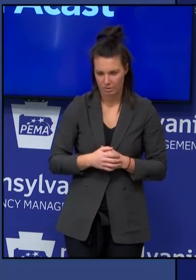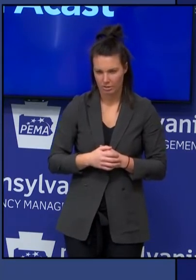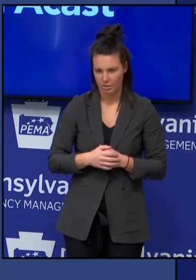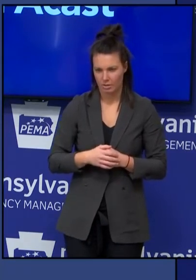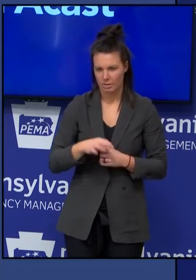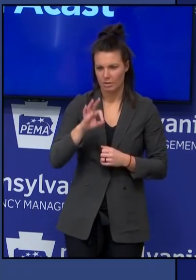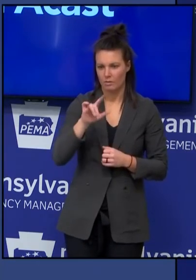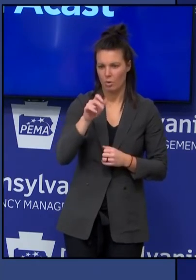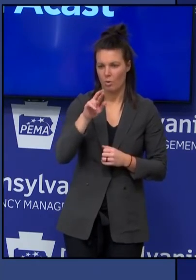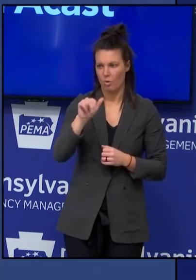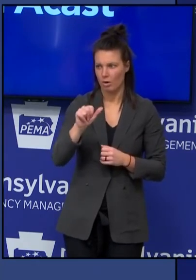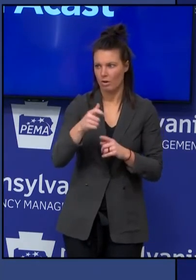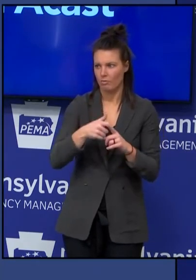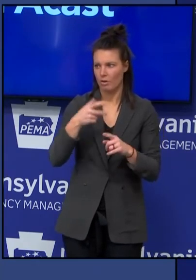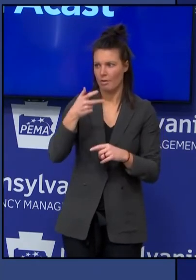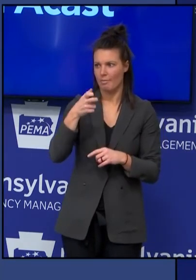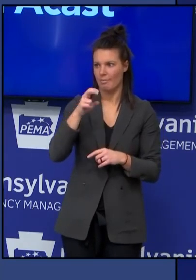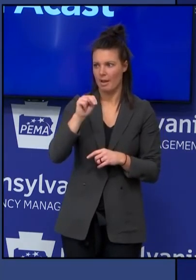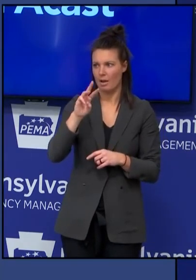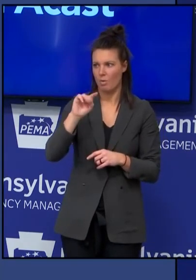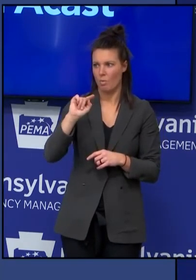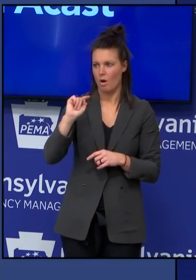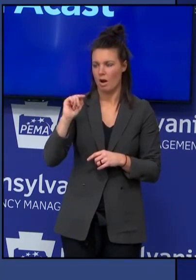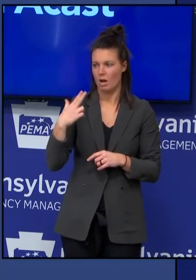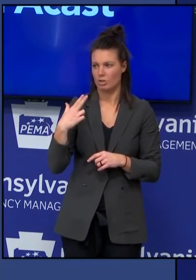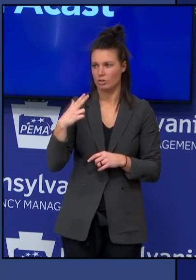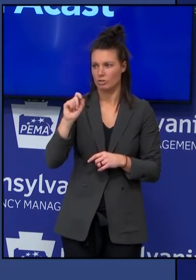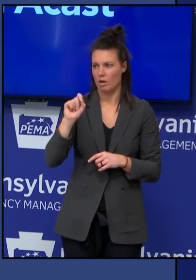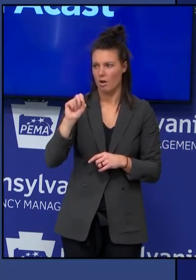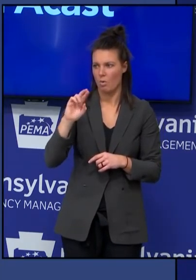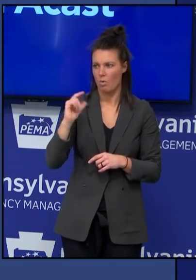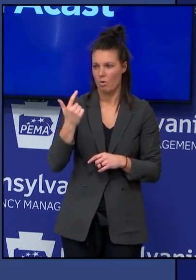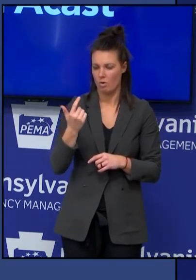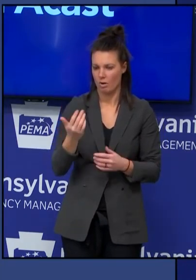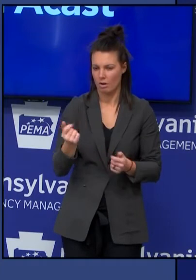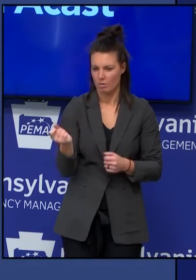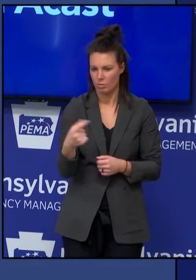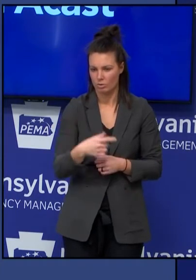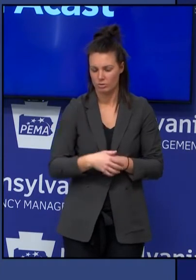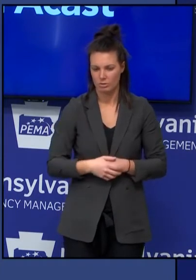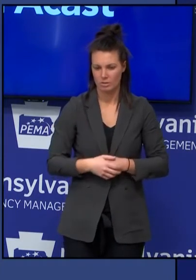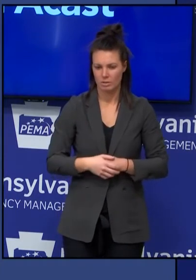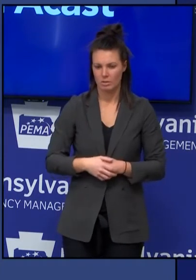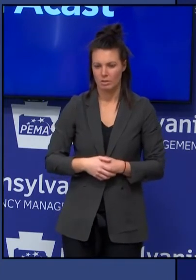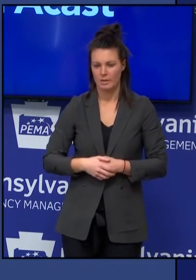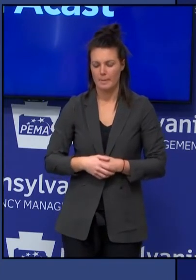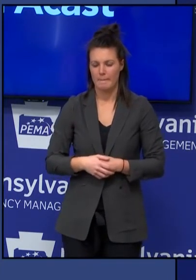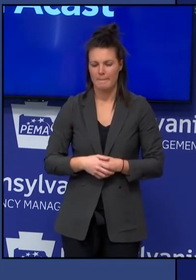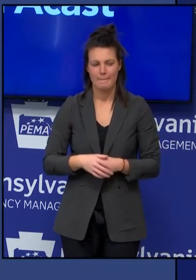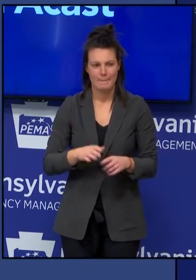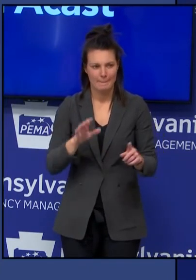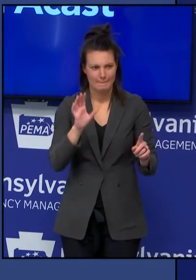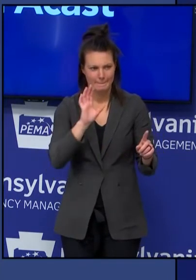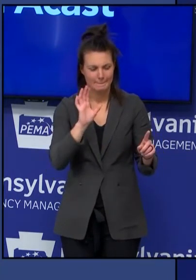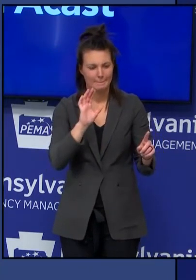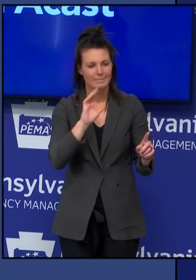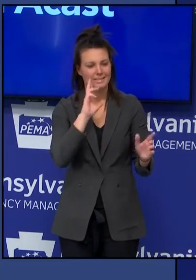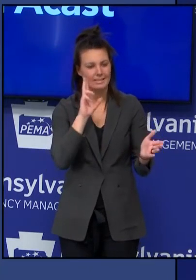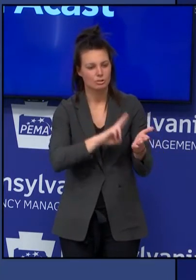Flora Pastorero from PennWatch.org. Flora, you should be able to unmute. Hi,